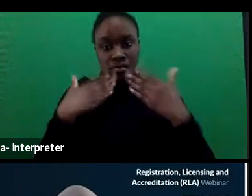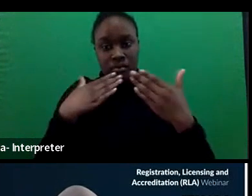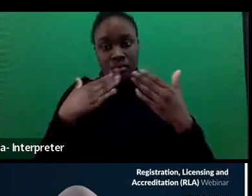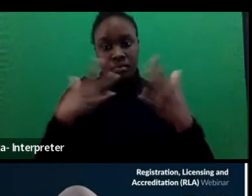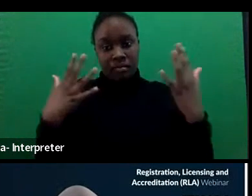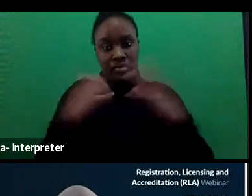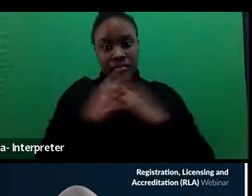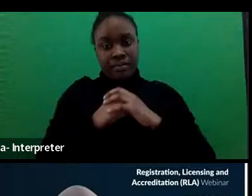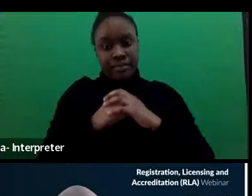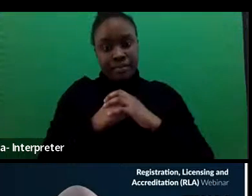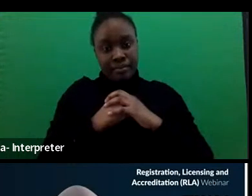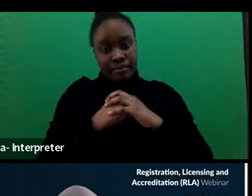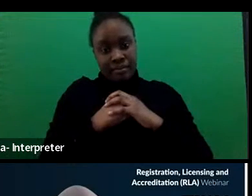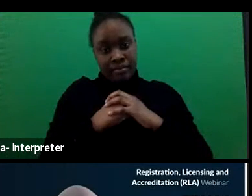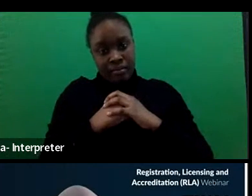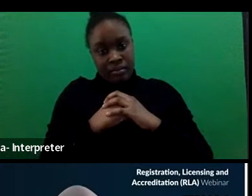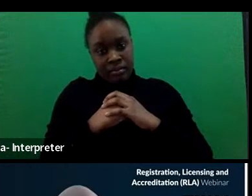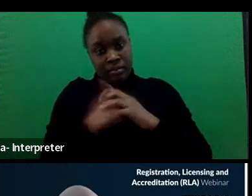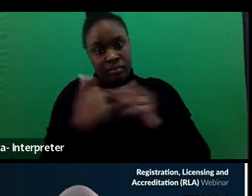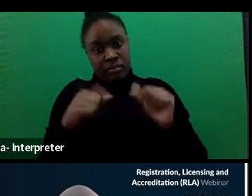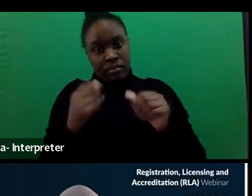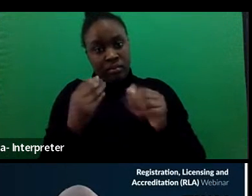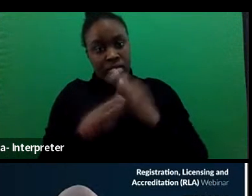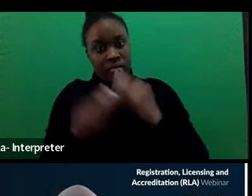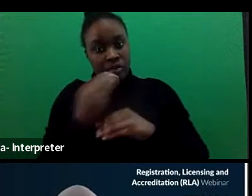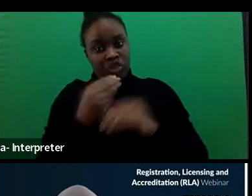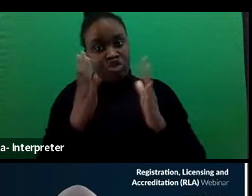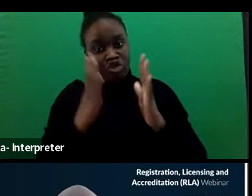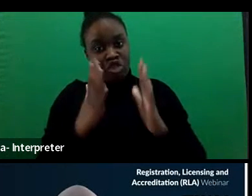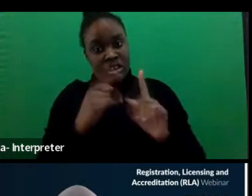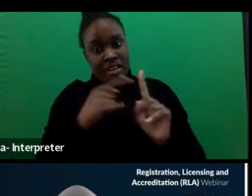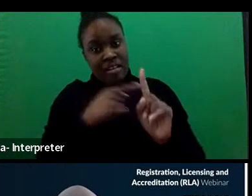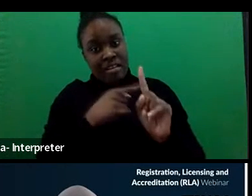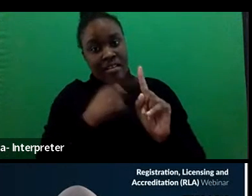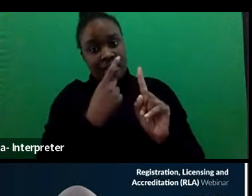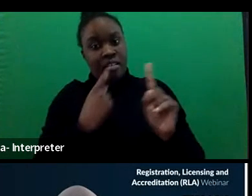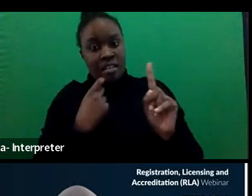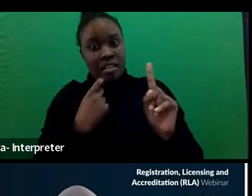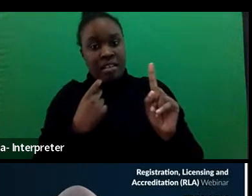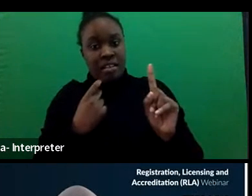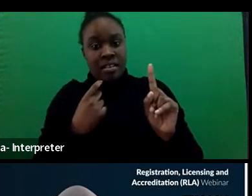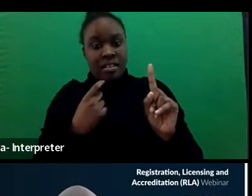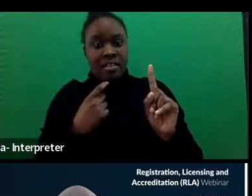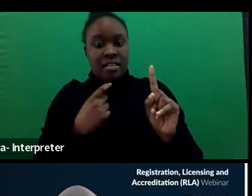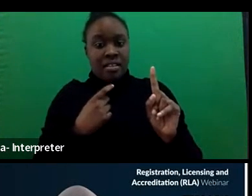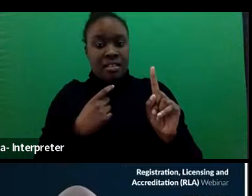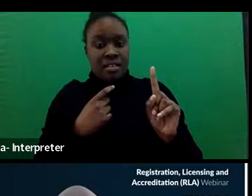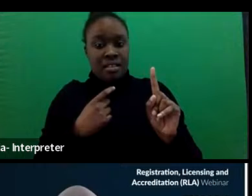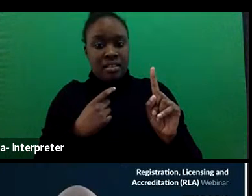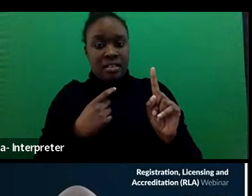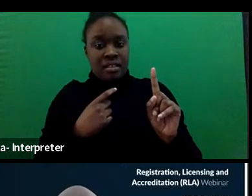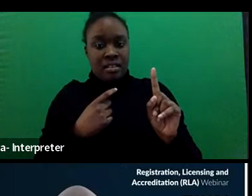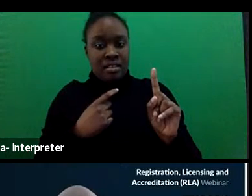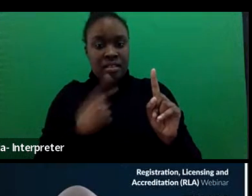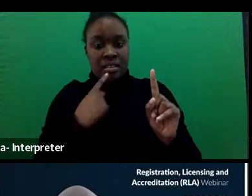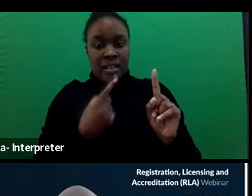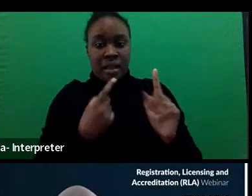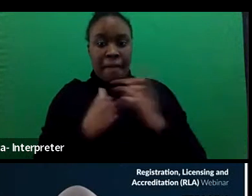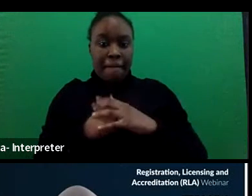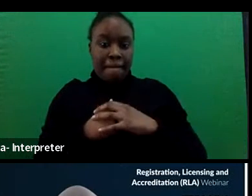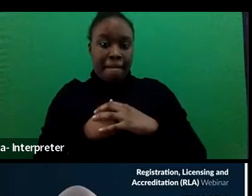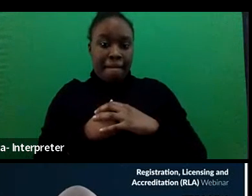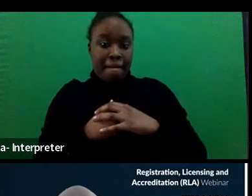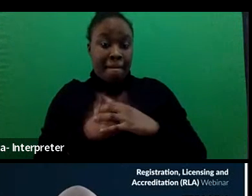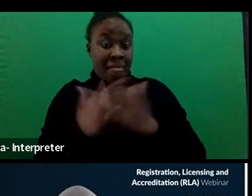us. Our trader is asking us, and I'll ask Mr. Entitlement to take this one for us. The trader is asking, can